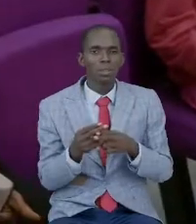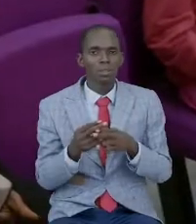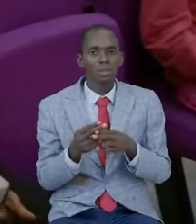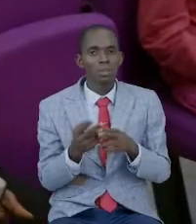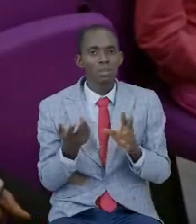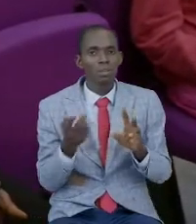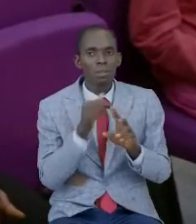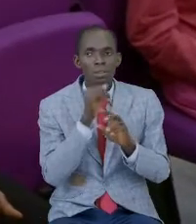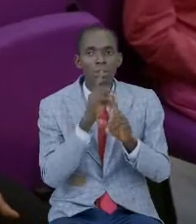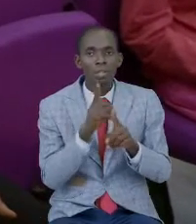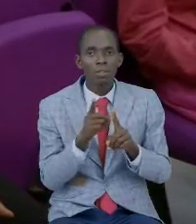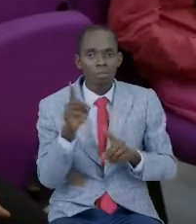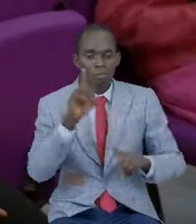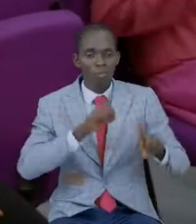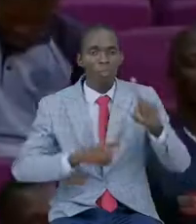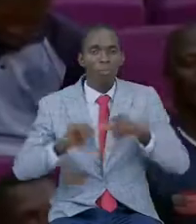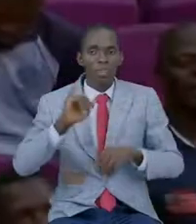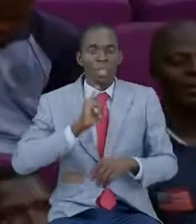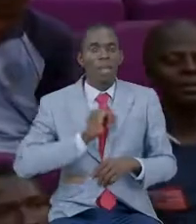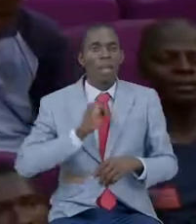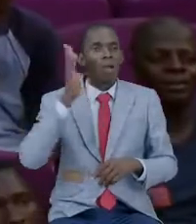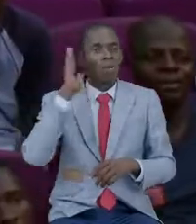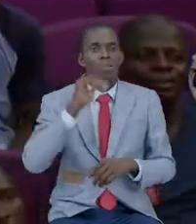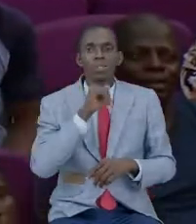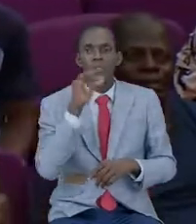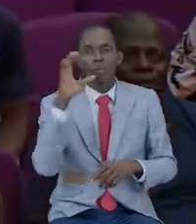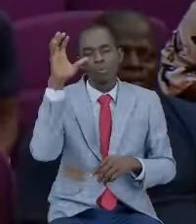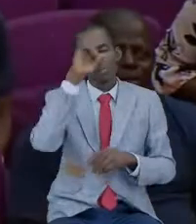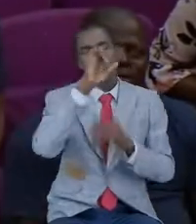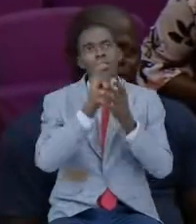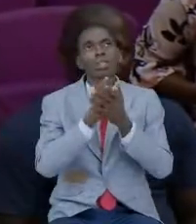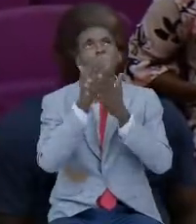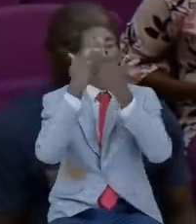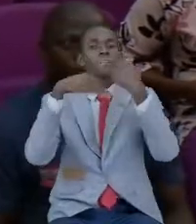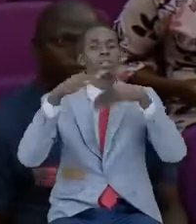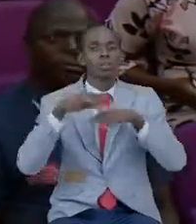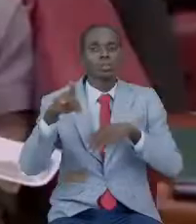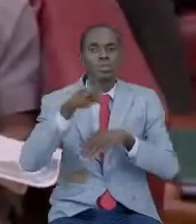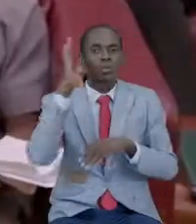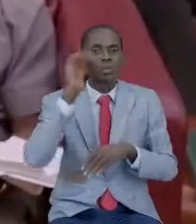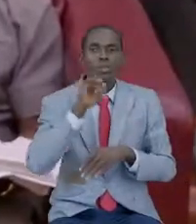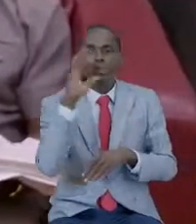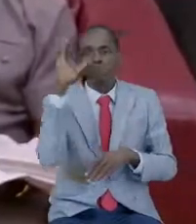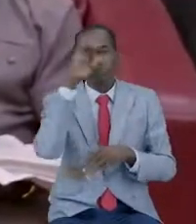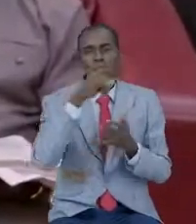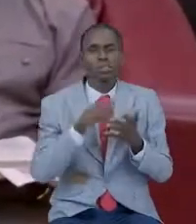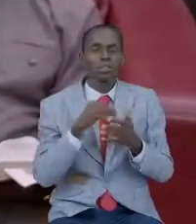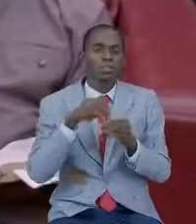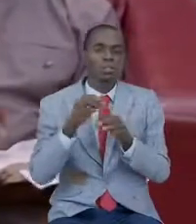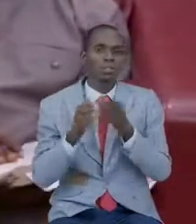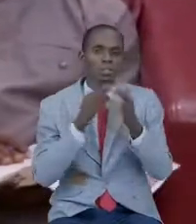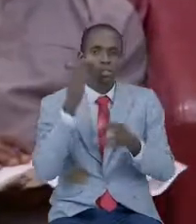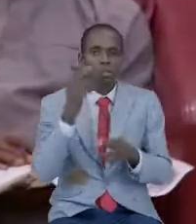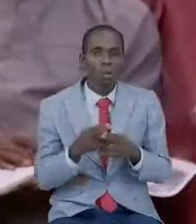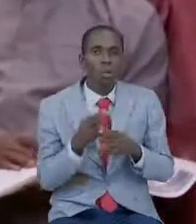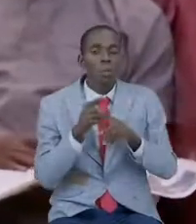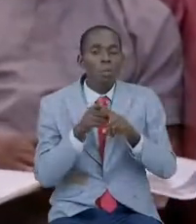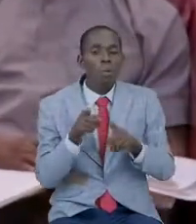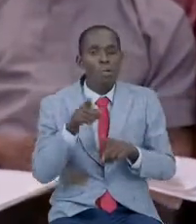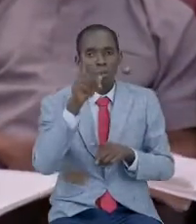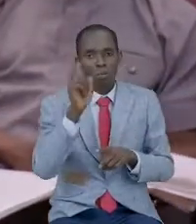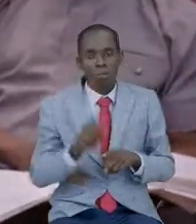I will not miss that heaven. You'll not miss it in Jesus' name. But you must be